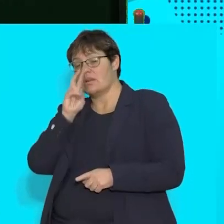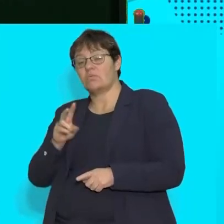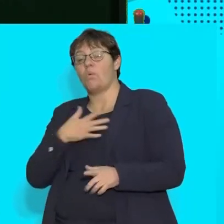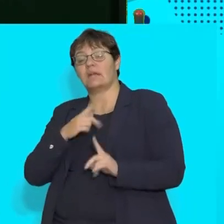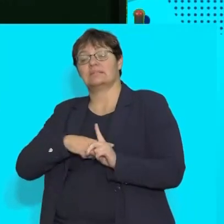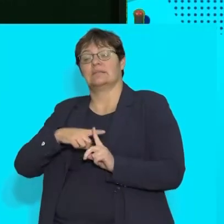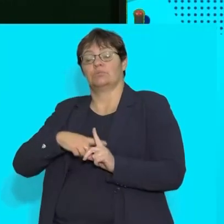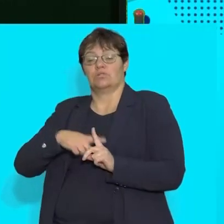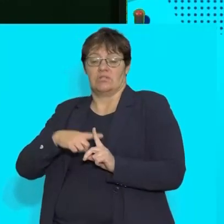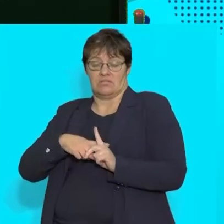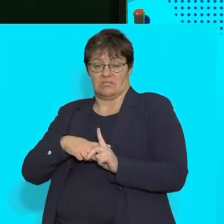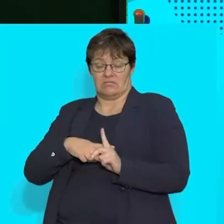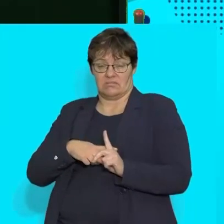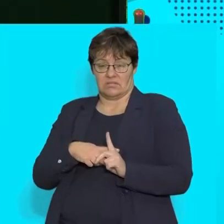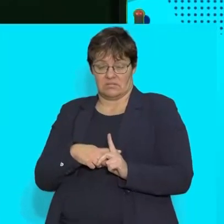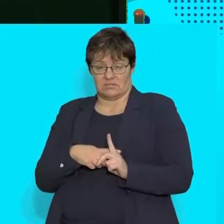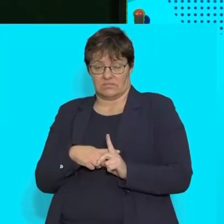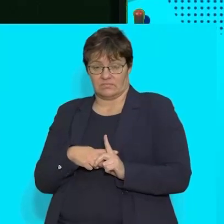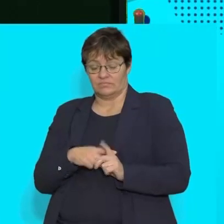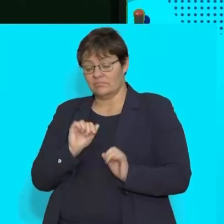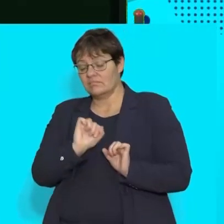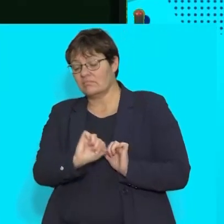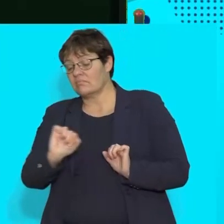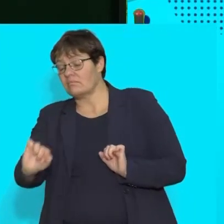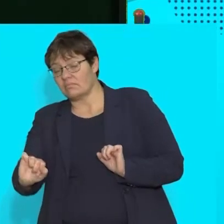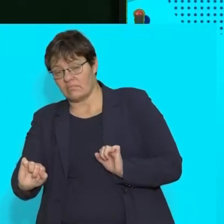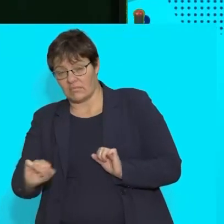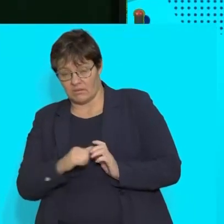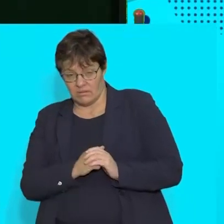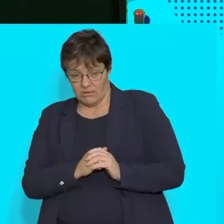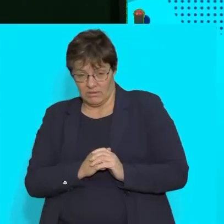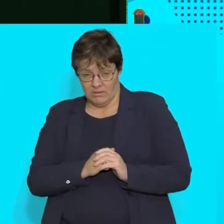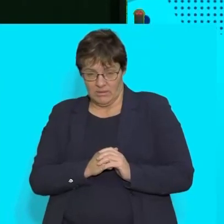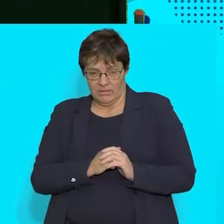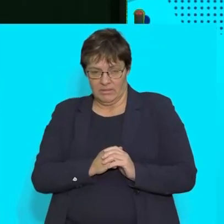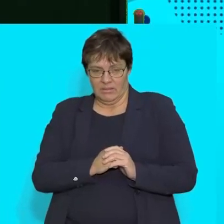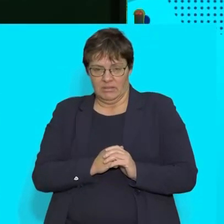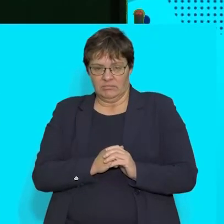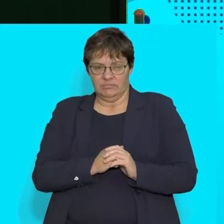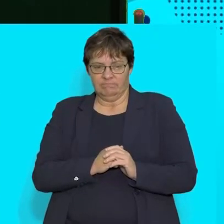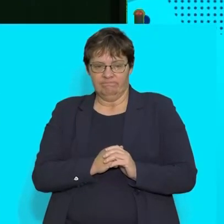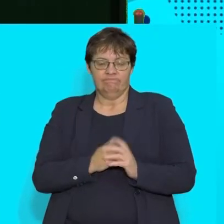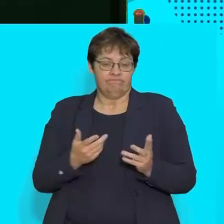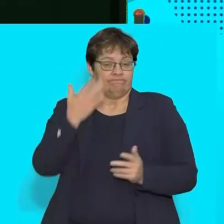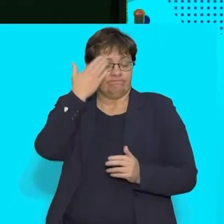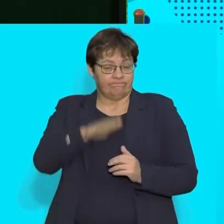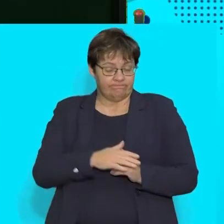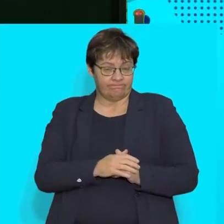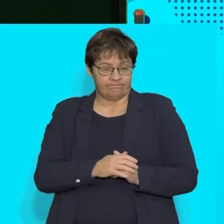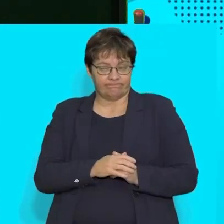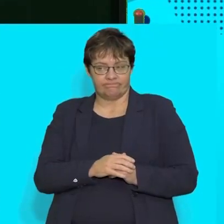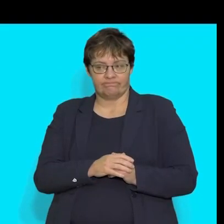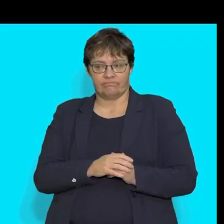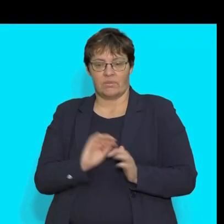pressure. Here we have a snake that relies on being able to sense the heat from its prey. We know